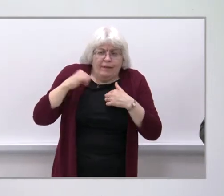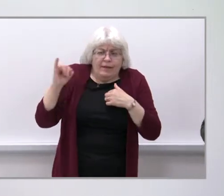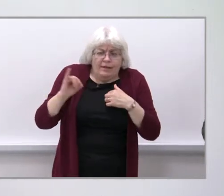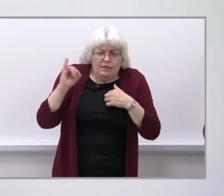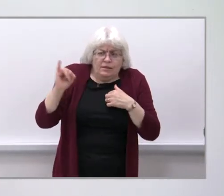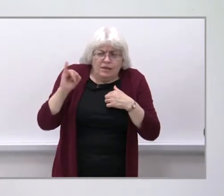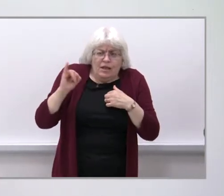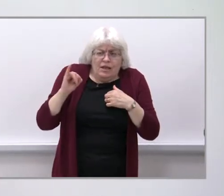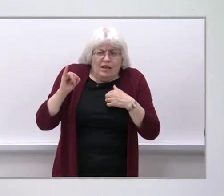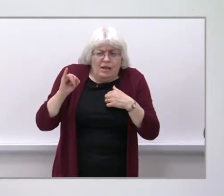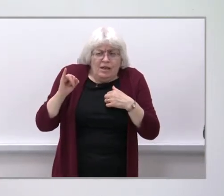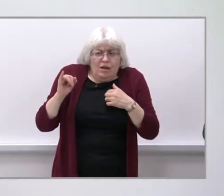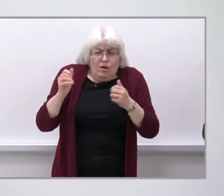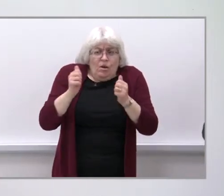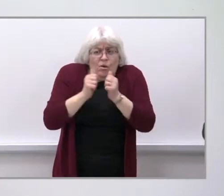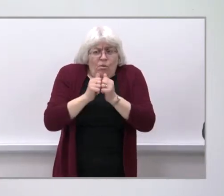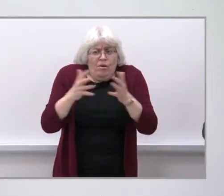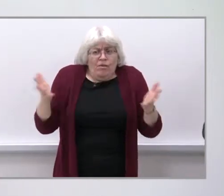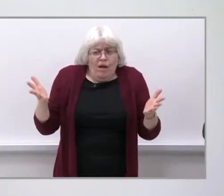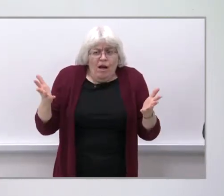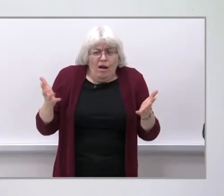have insurance, but I had insurance.